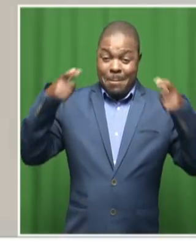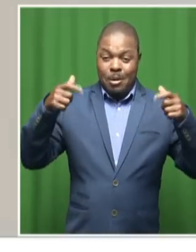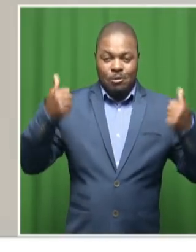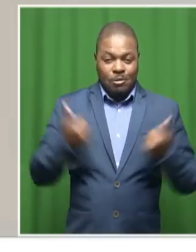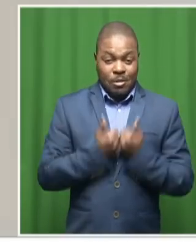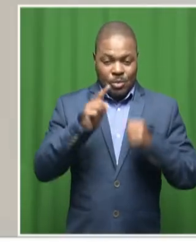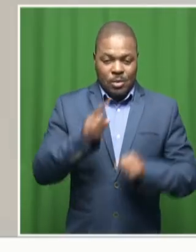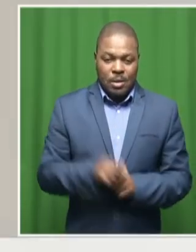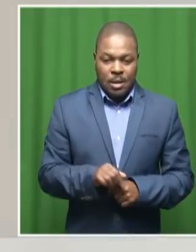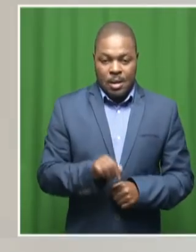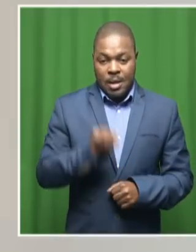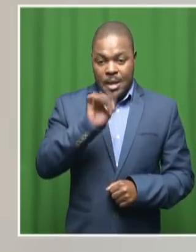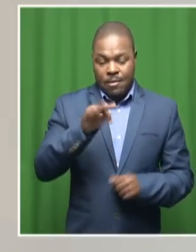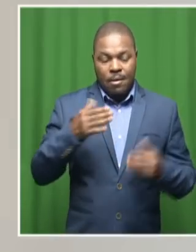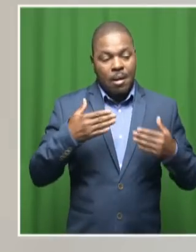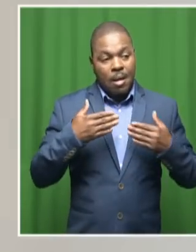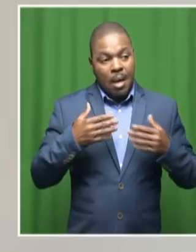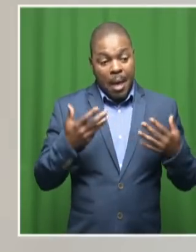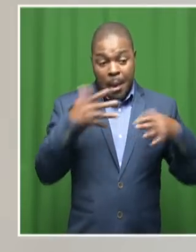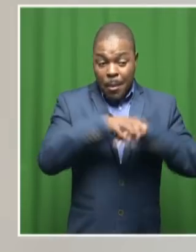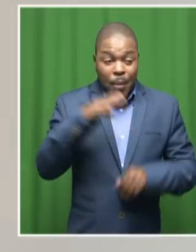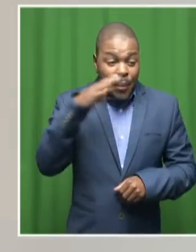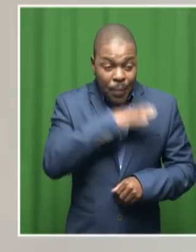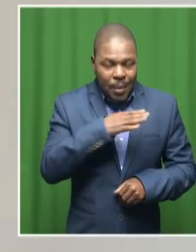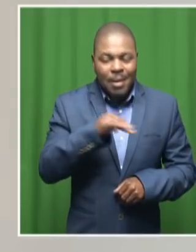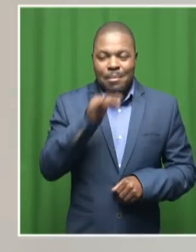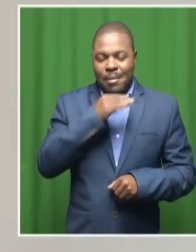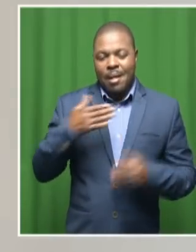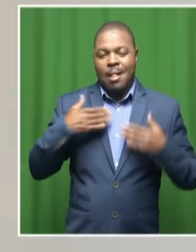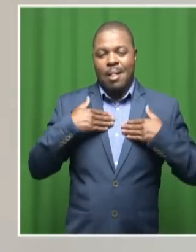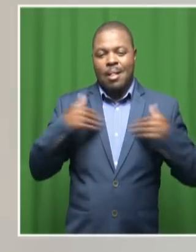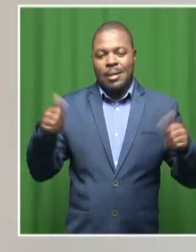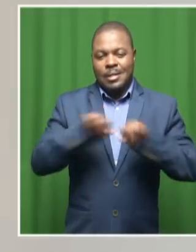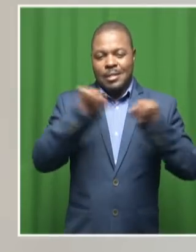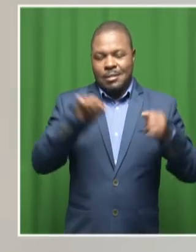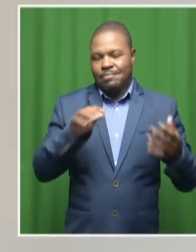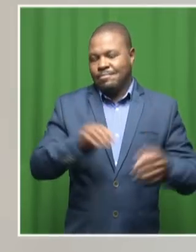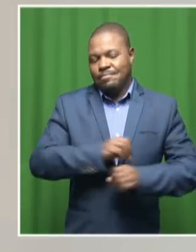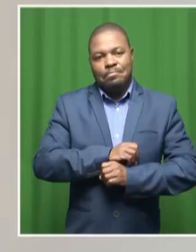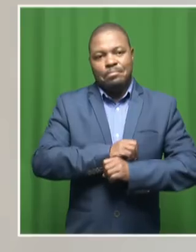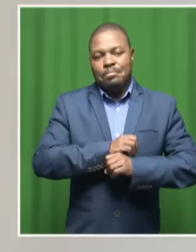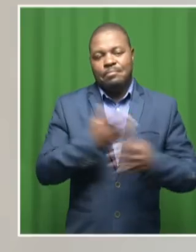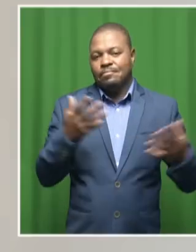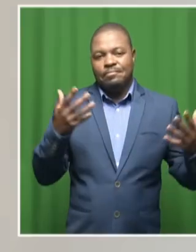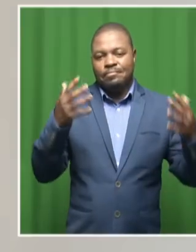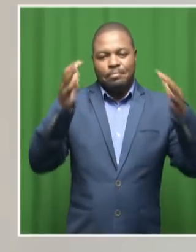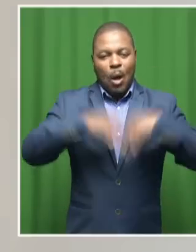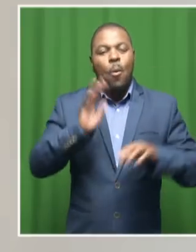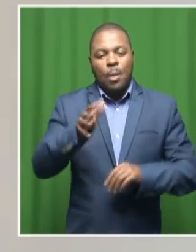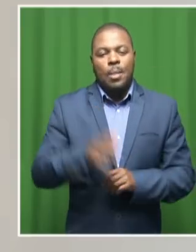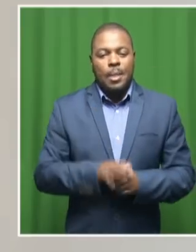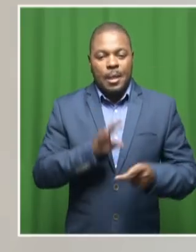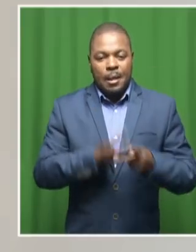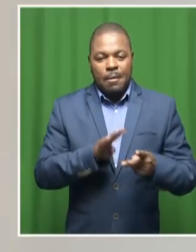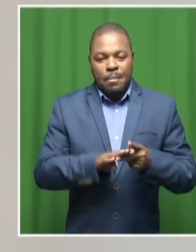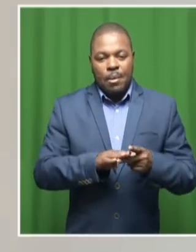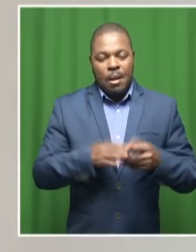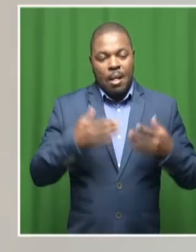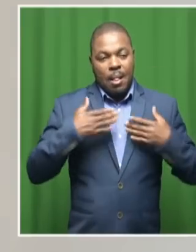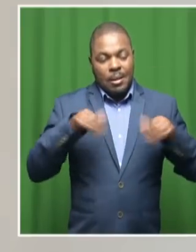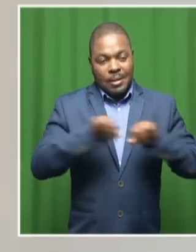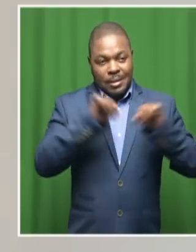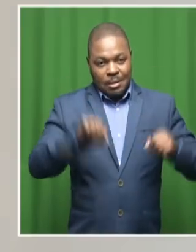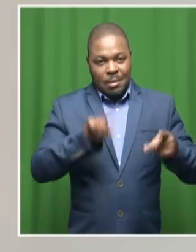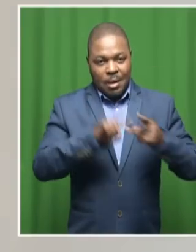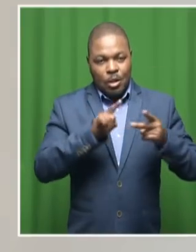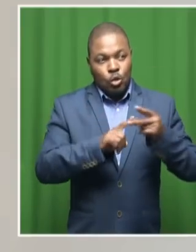don't implement it, our health system is going to implode. And the reason for that is because the costs of our health system and the